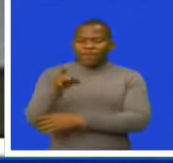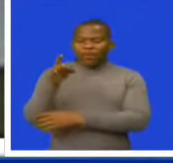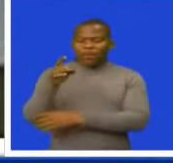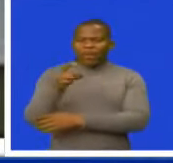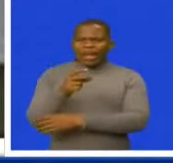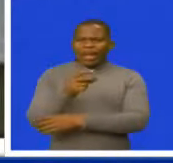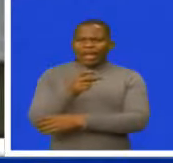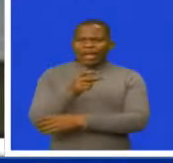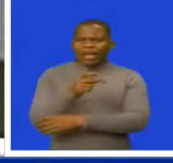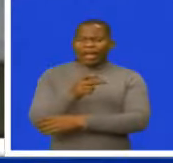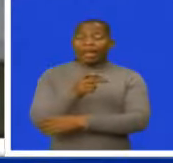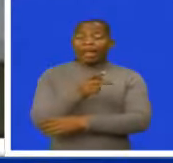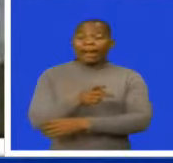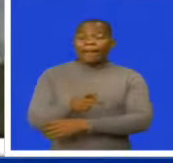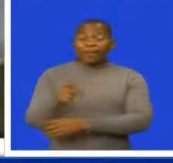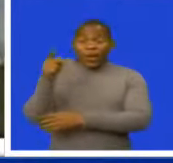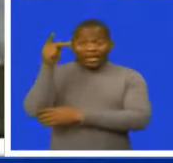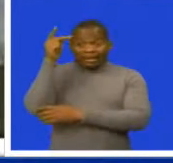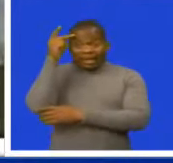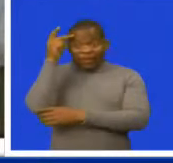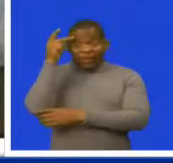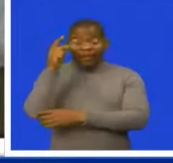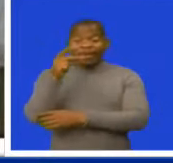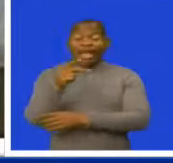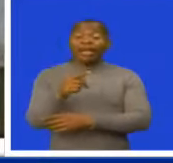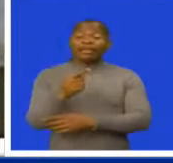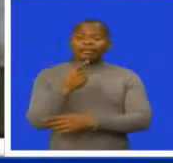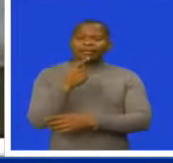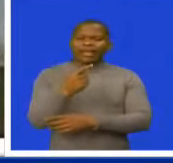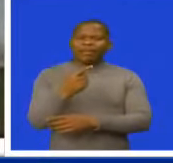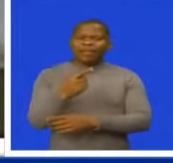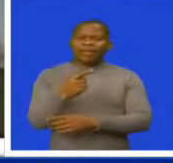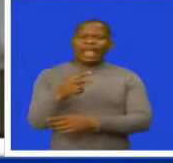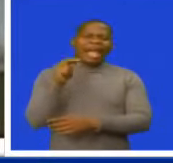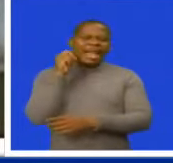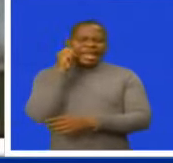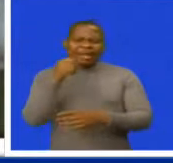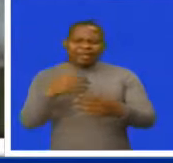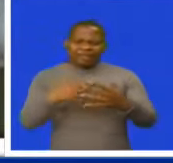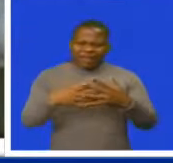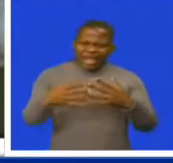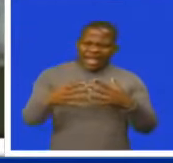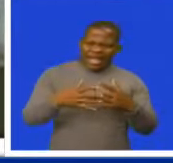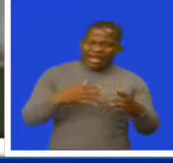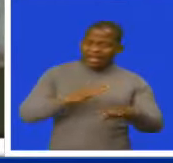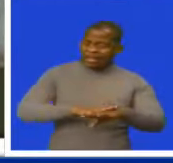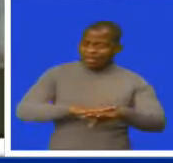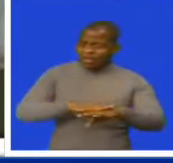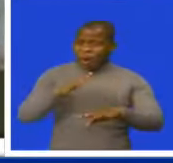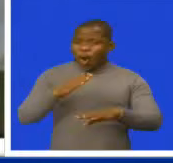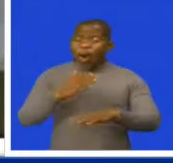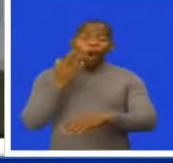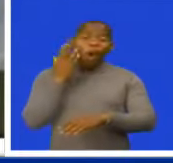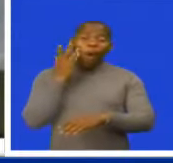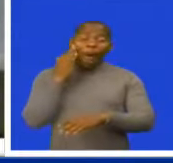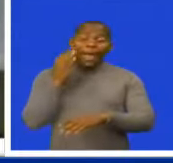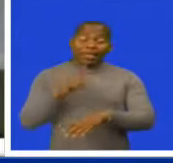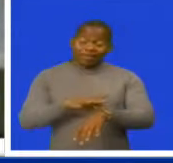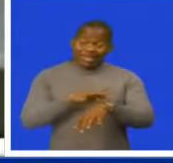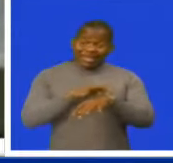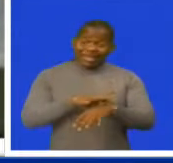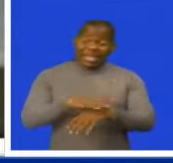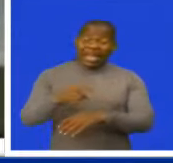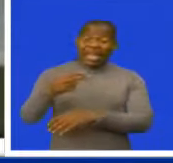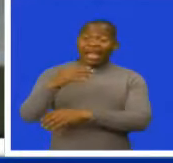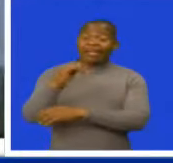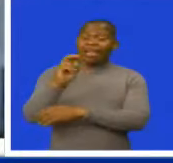kokuqala nje phandle ukuthi udlala amaphilisi lamaphilisi unedinga nawo kumbe yasaba nalokwadla asinye isikhathi